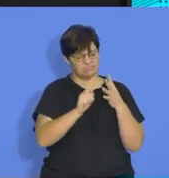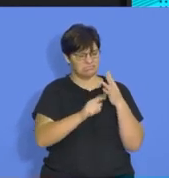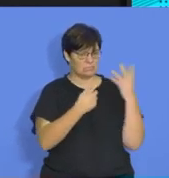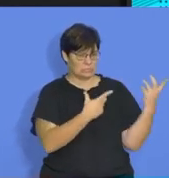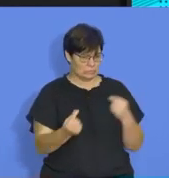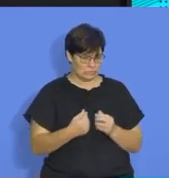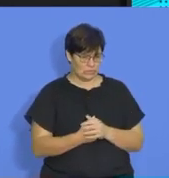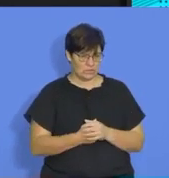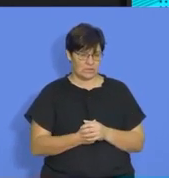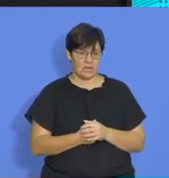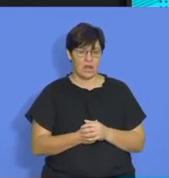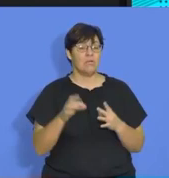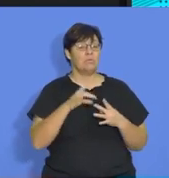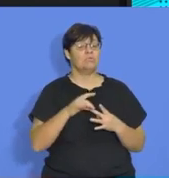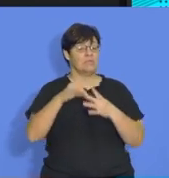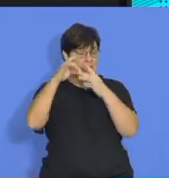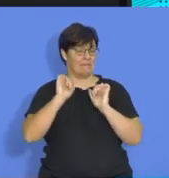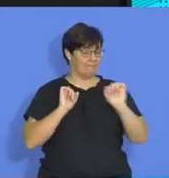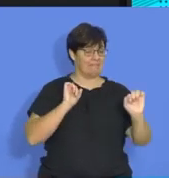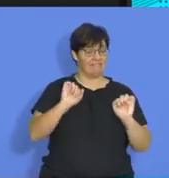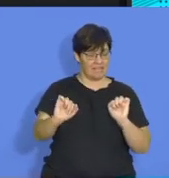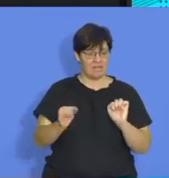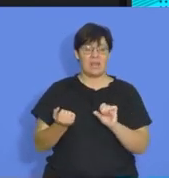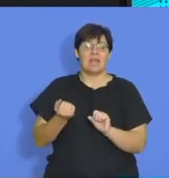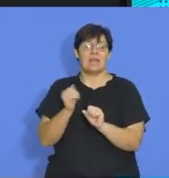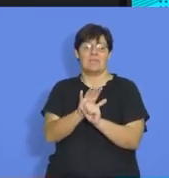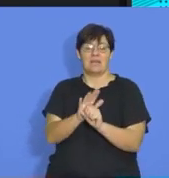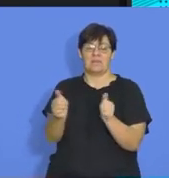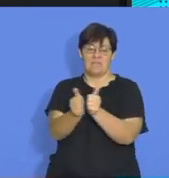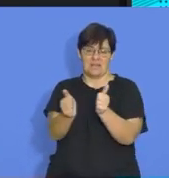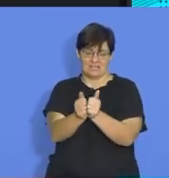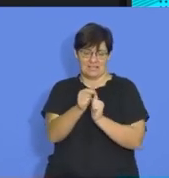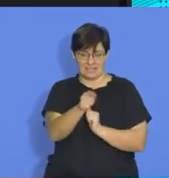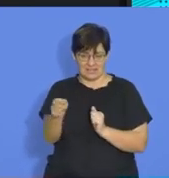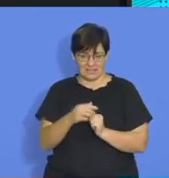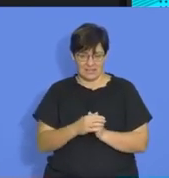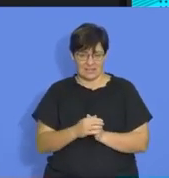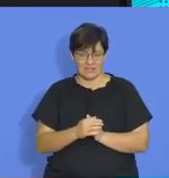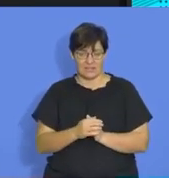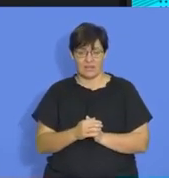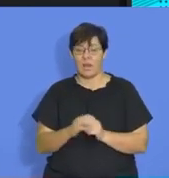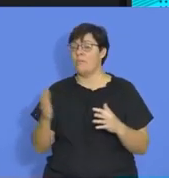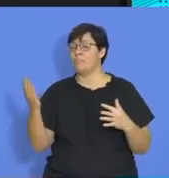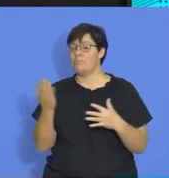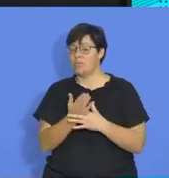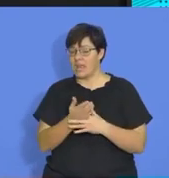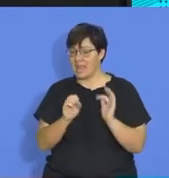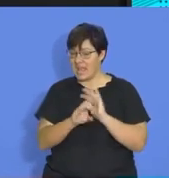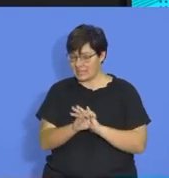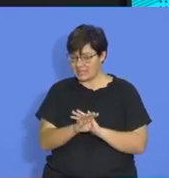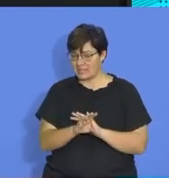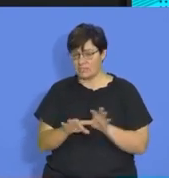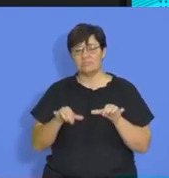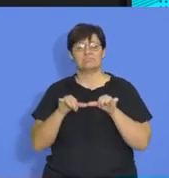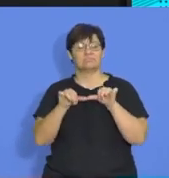think we've done quite a few transactions. We've done a number of unique transactions that impact on